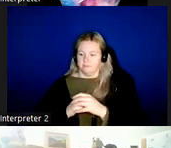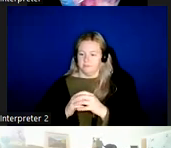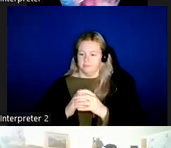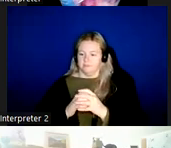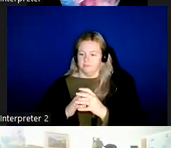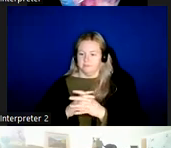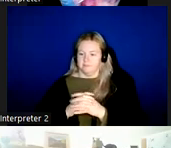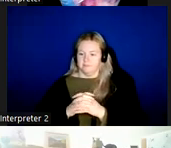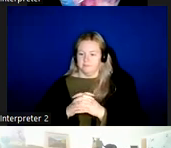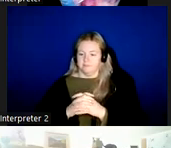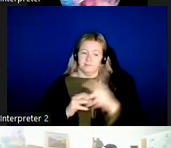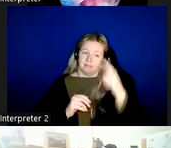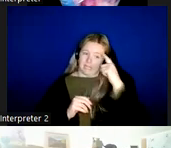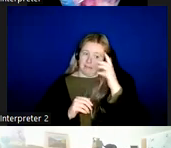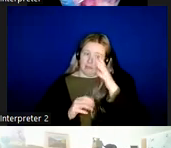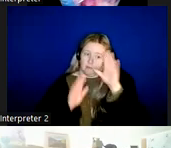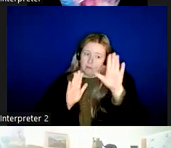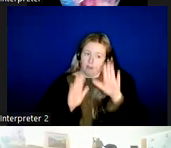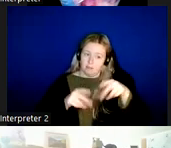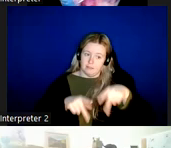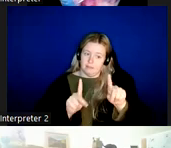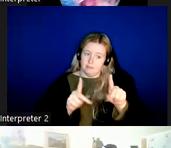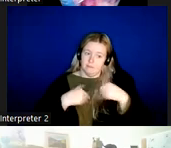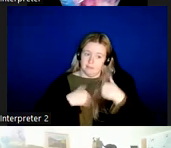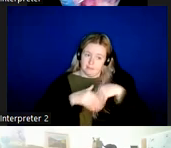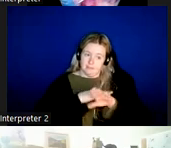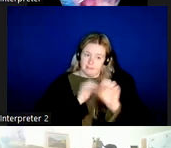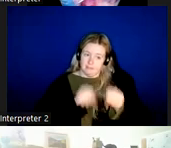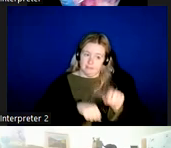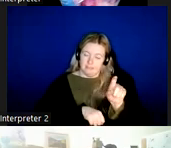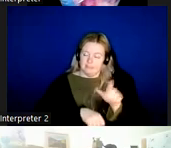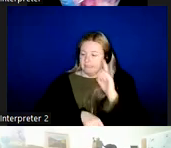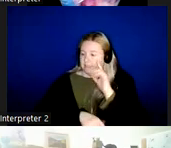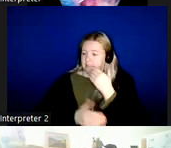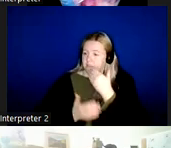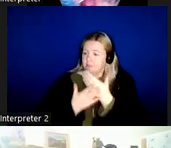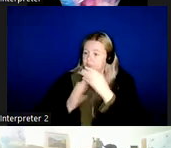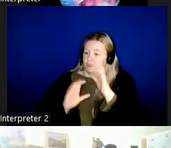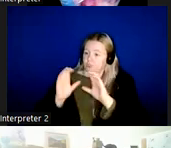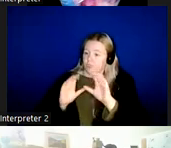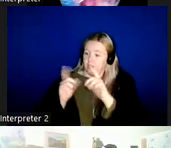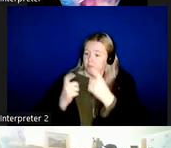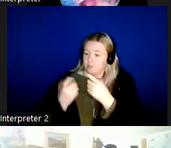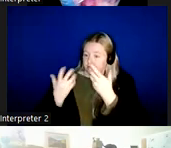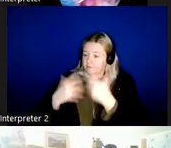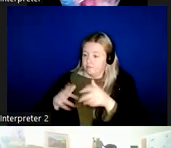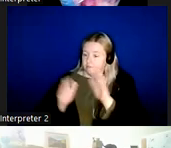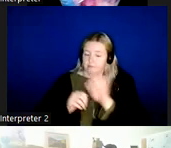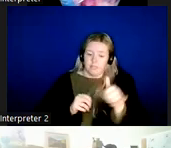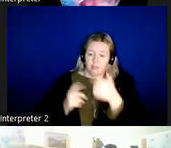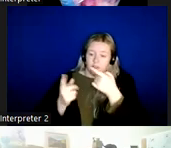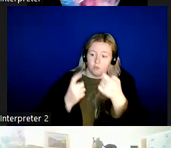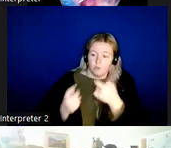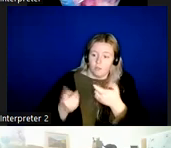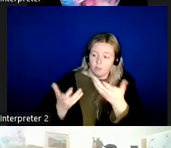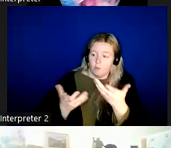I think it would be great. That's all for the questions in chat, Catherine. Does anybody have a question that they